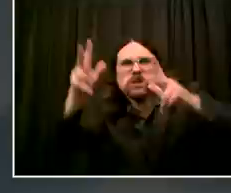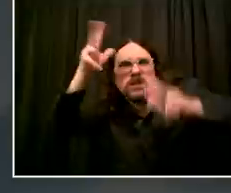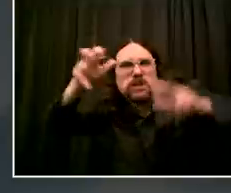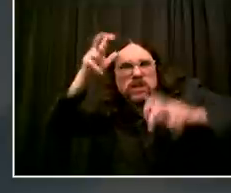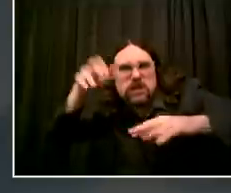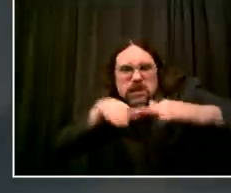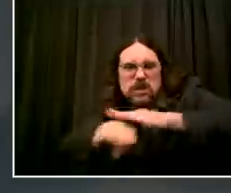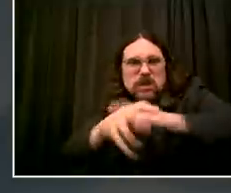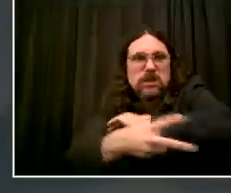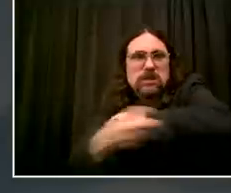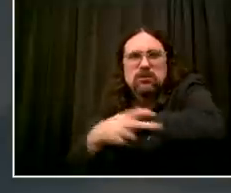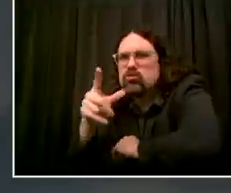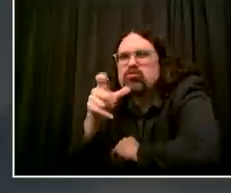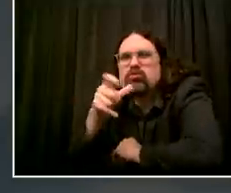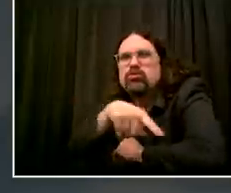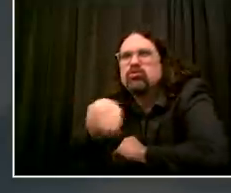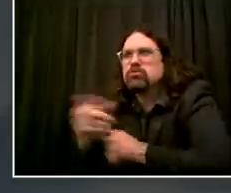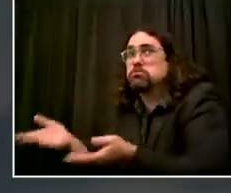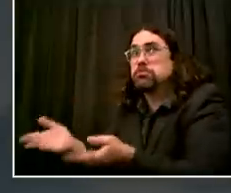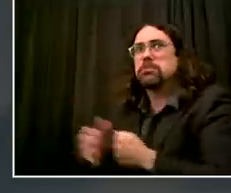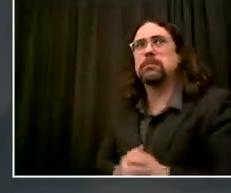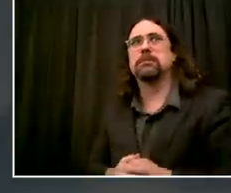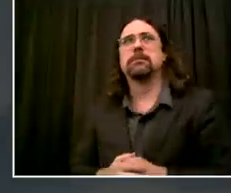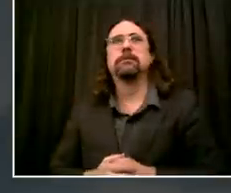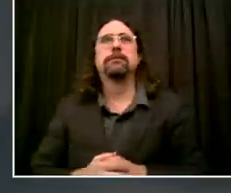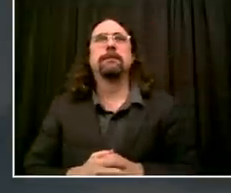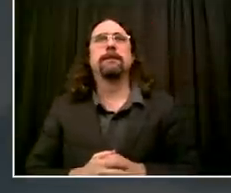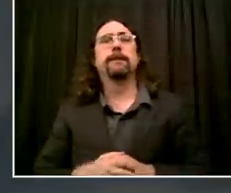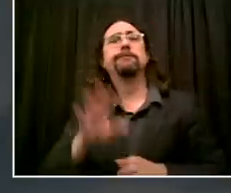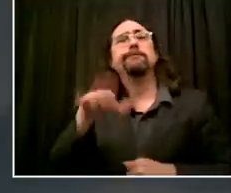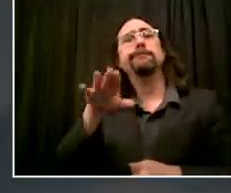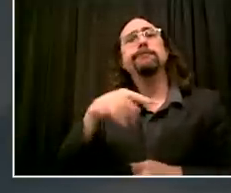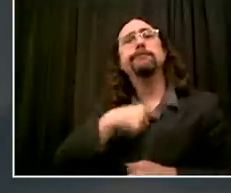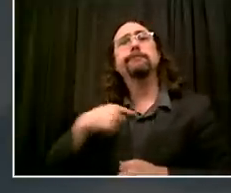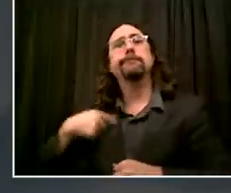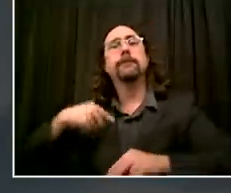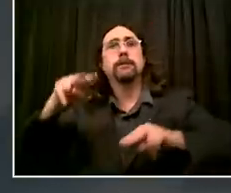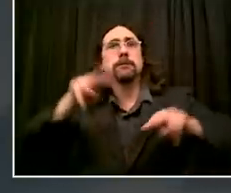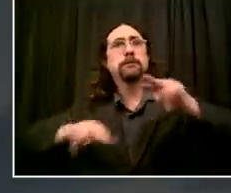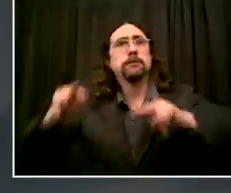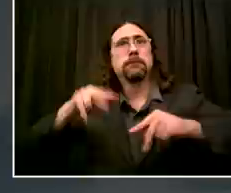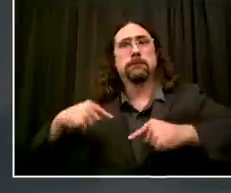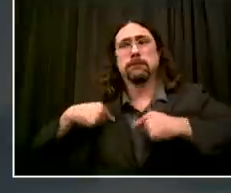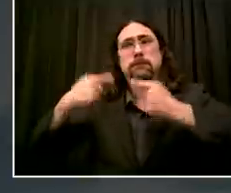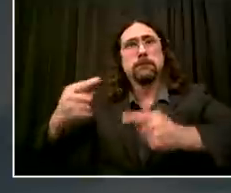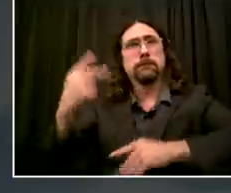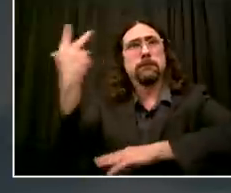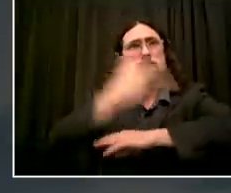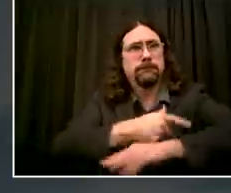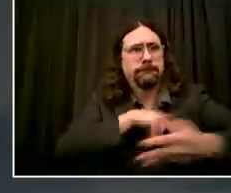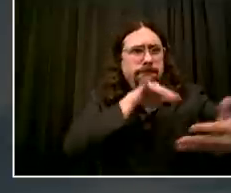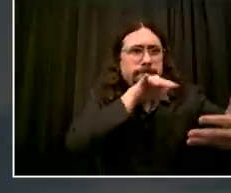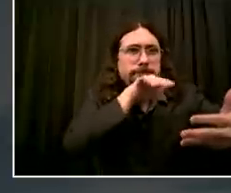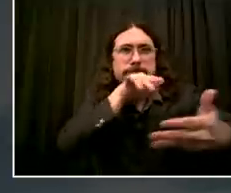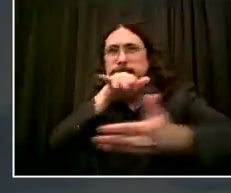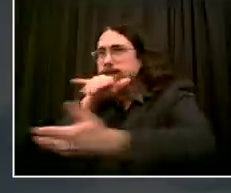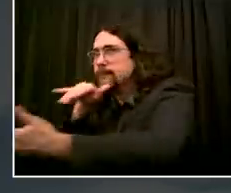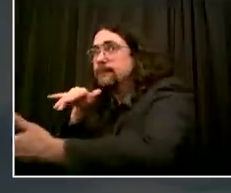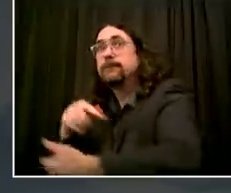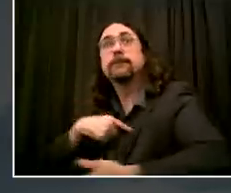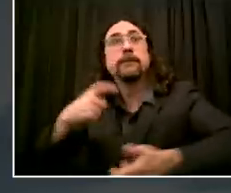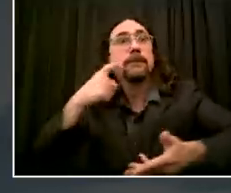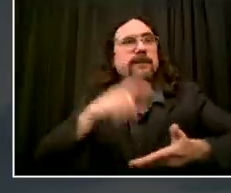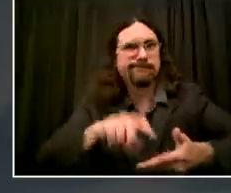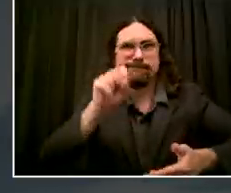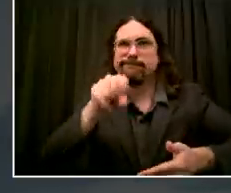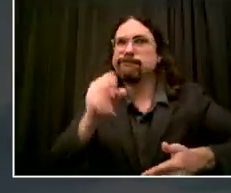is, again, people taking advantage of a situation. I think I draw a line of distinction between the protests, overwhelmingly peaceful, and some people trying